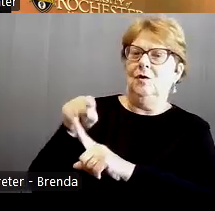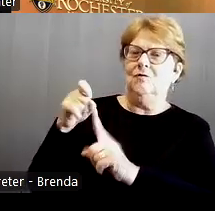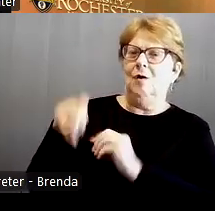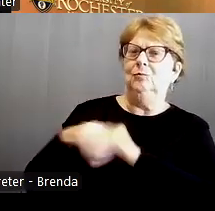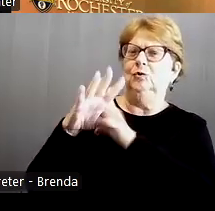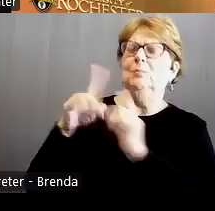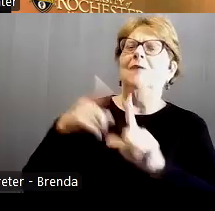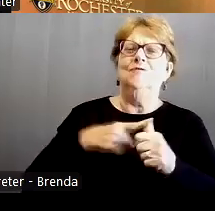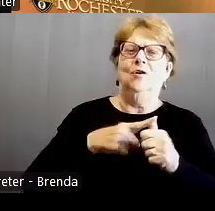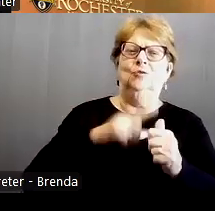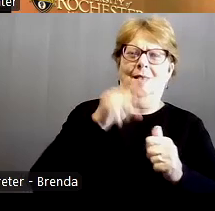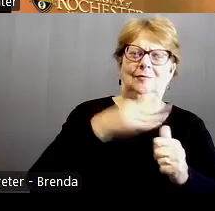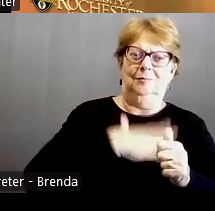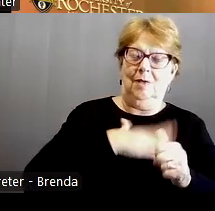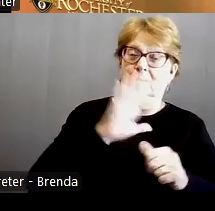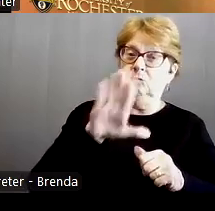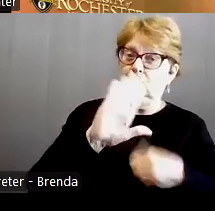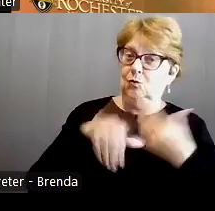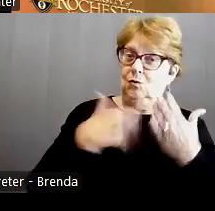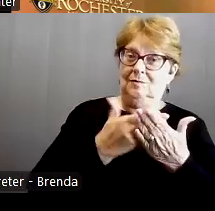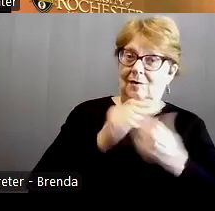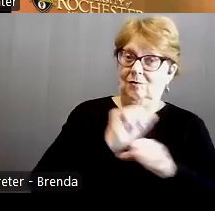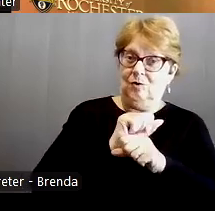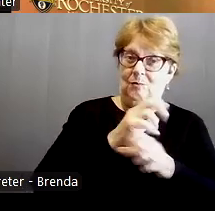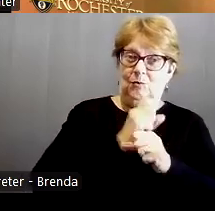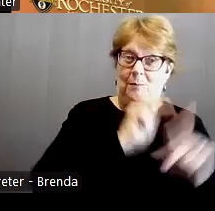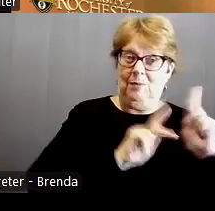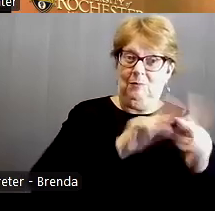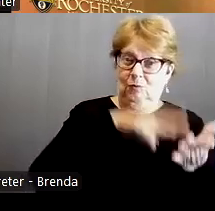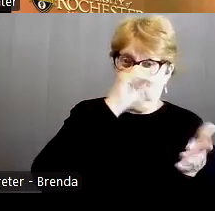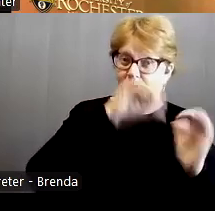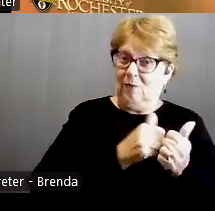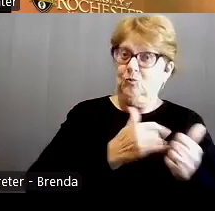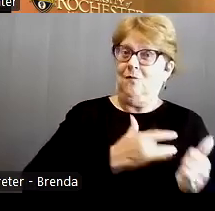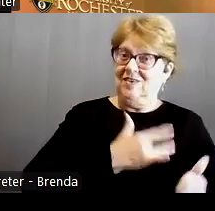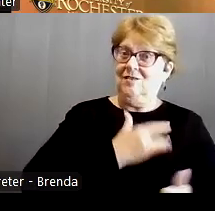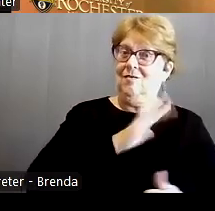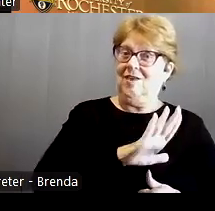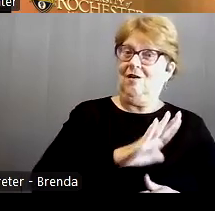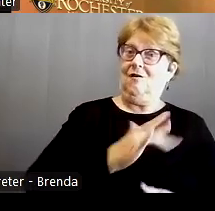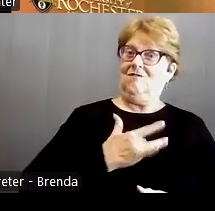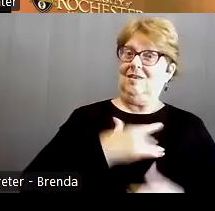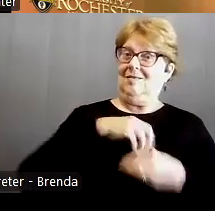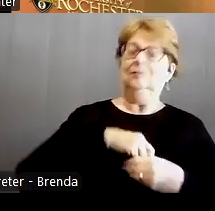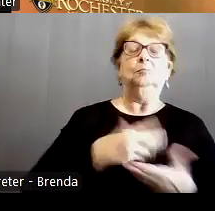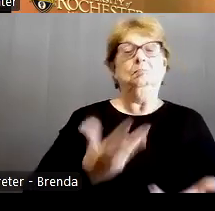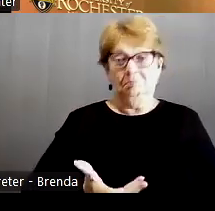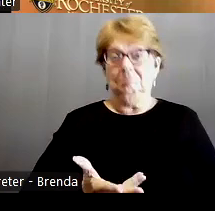first ask mine. So is your entire job to get people to learn how to feel their feelings? You could say so,